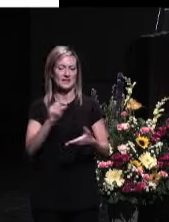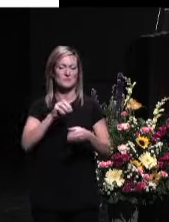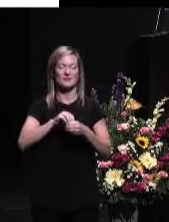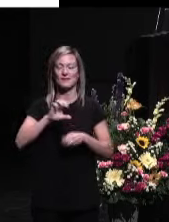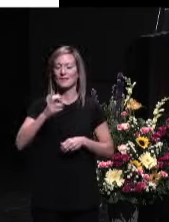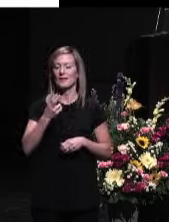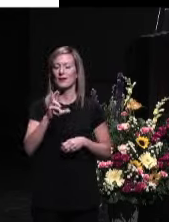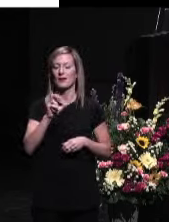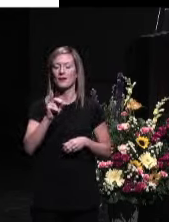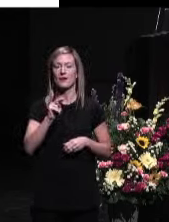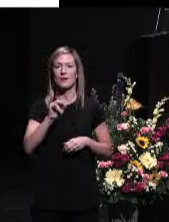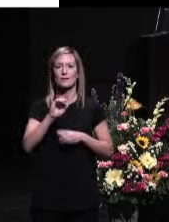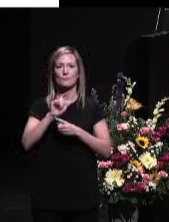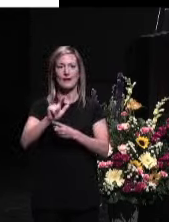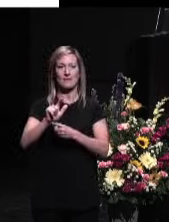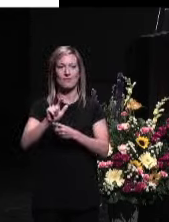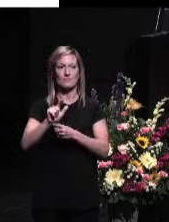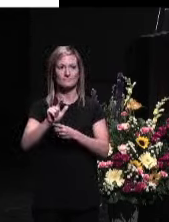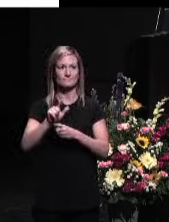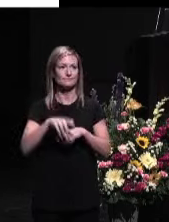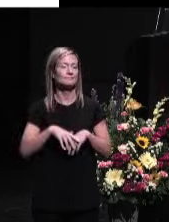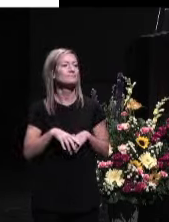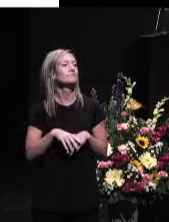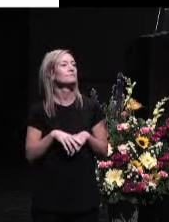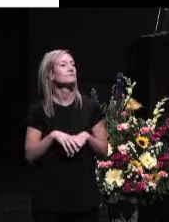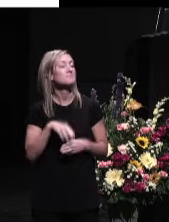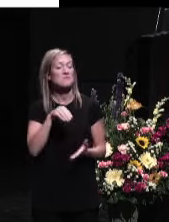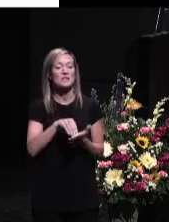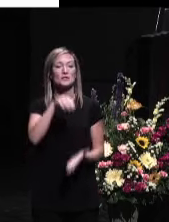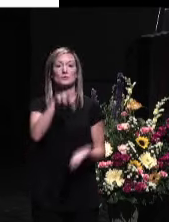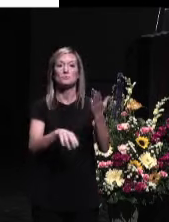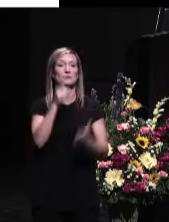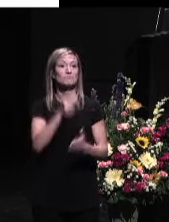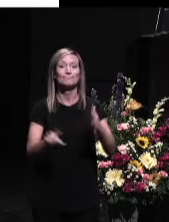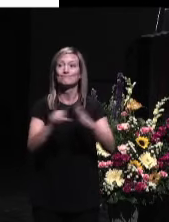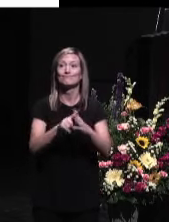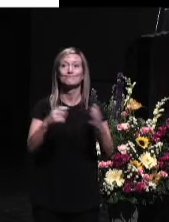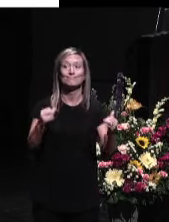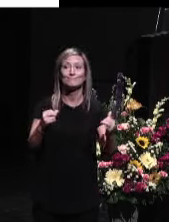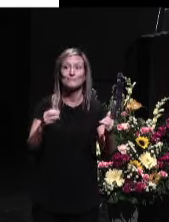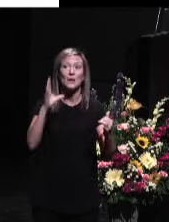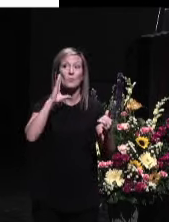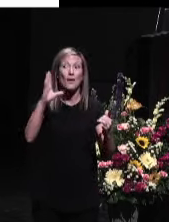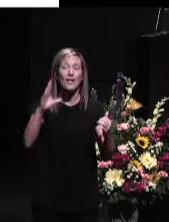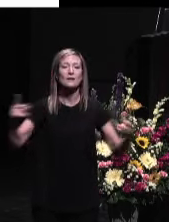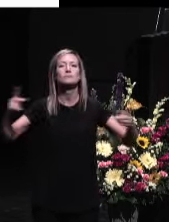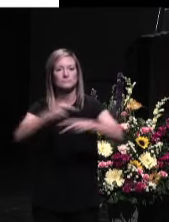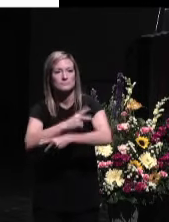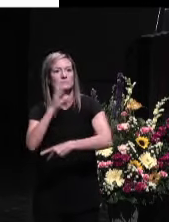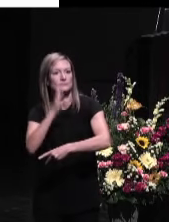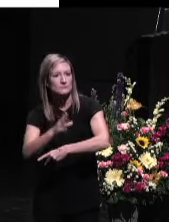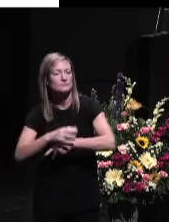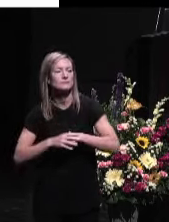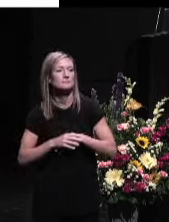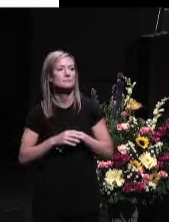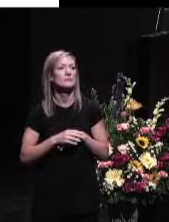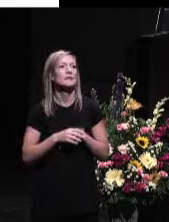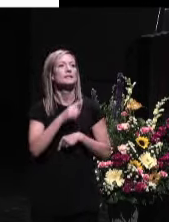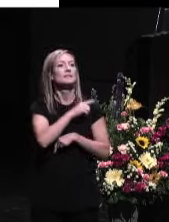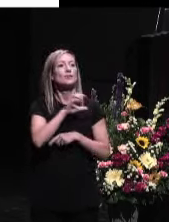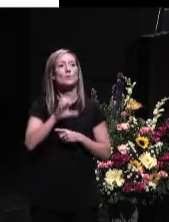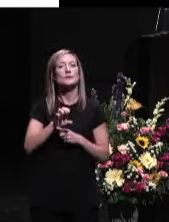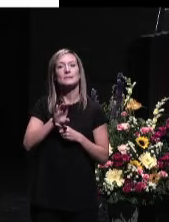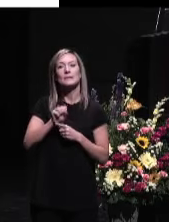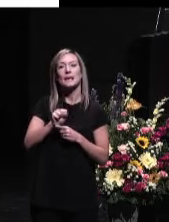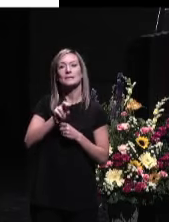enrollment crash. Students aren't showing up, and it's only going to get worse. Leading to this type of report, CBS News